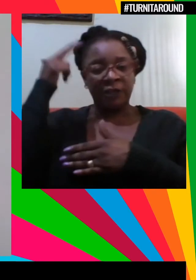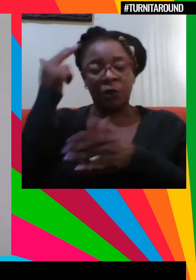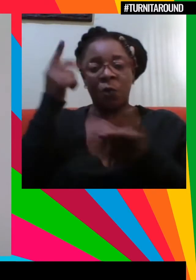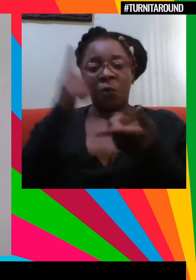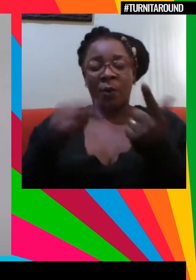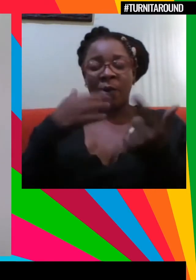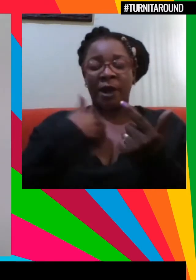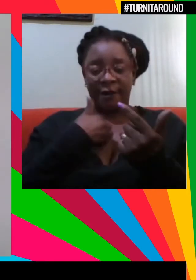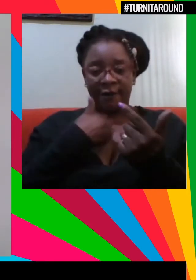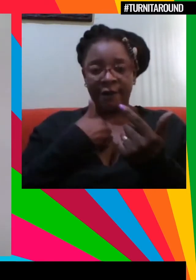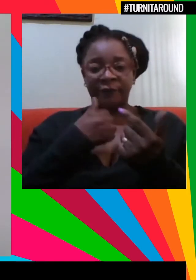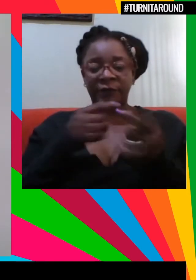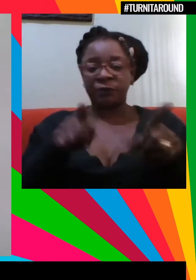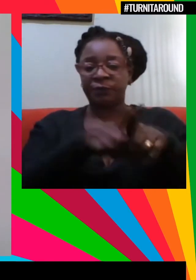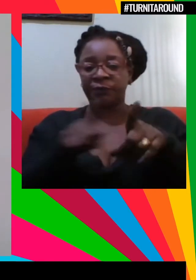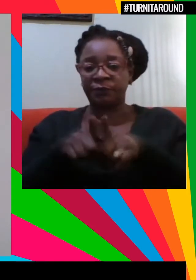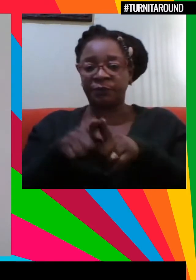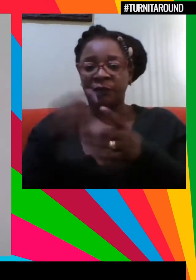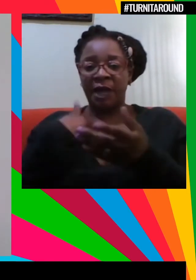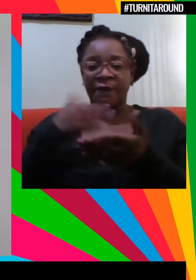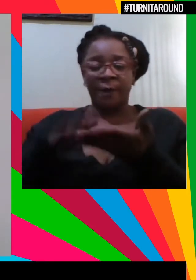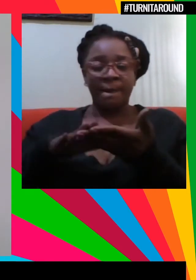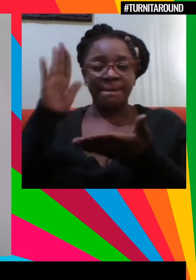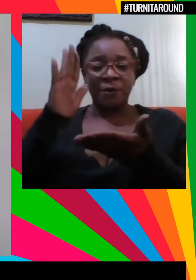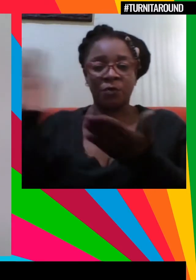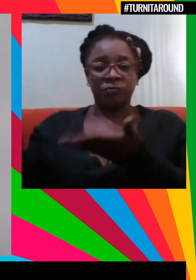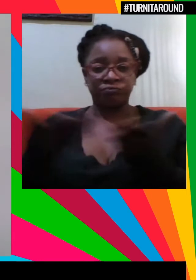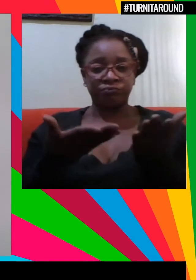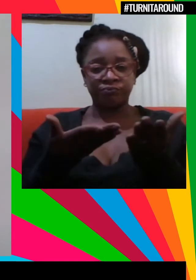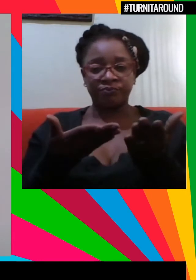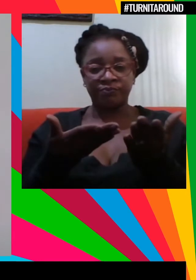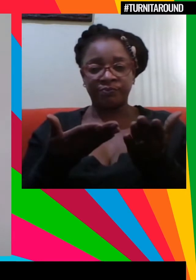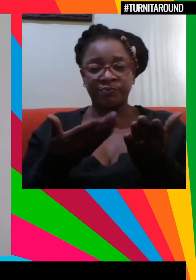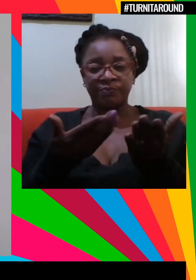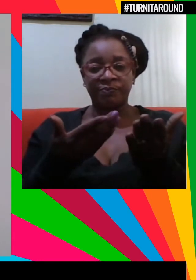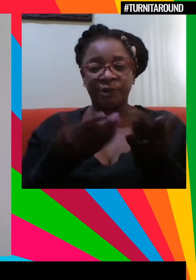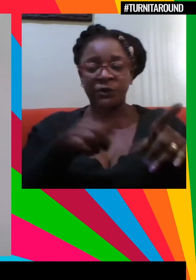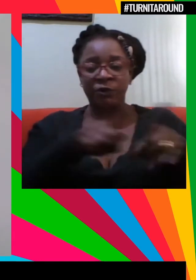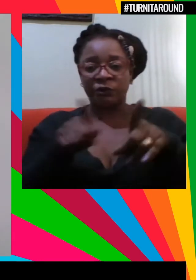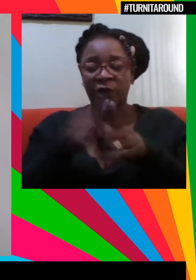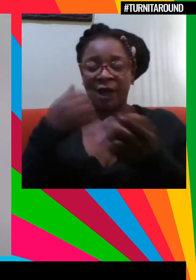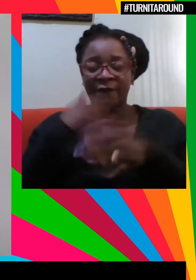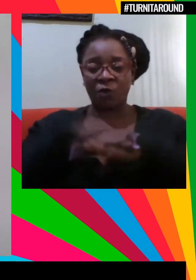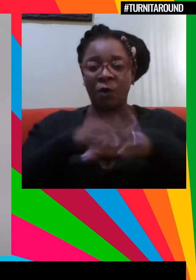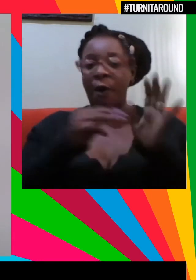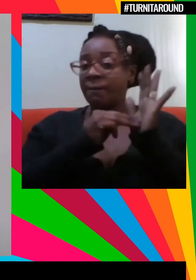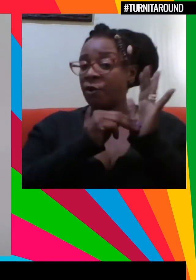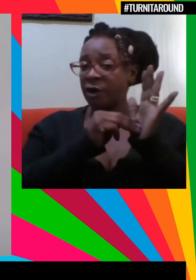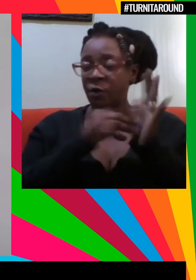to getting more people on board, but in a good manner. We have a lot